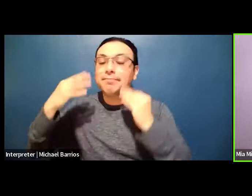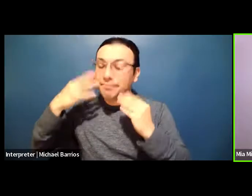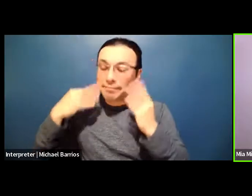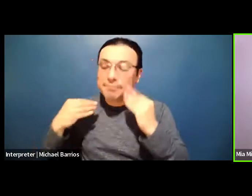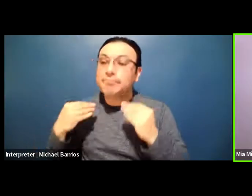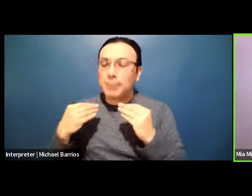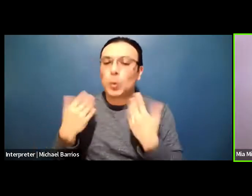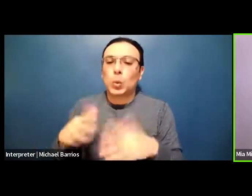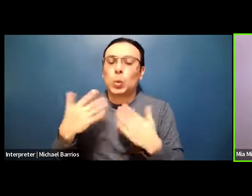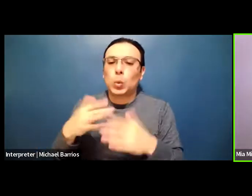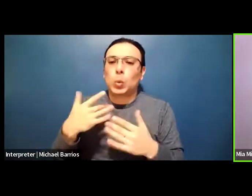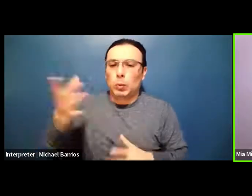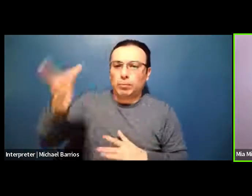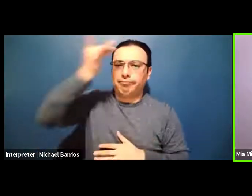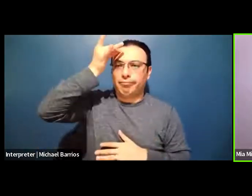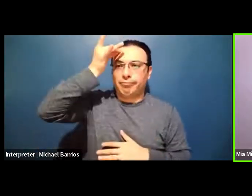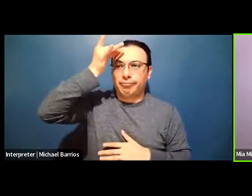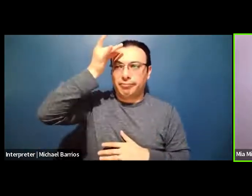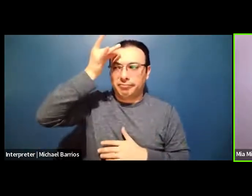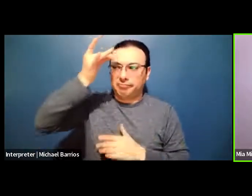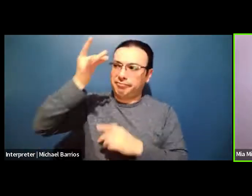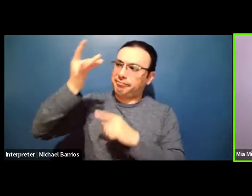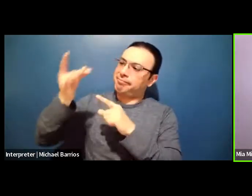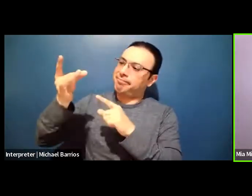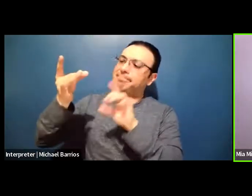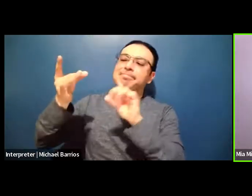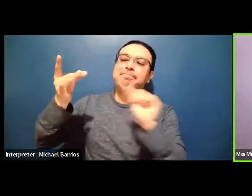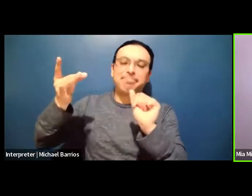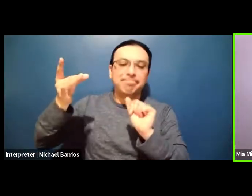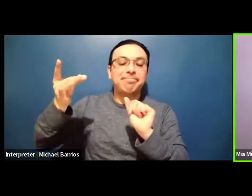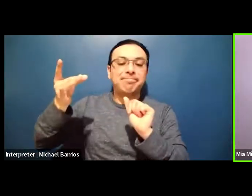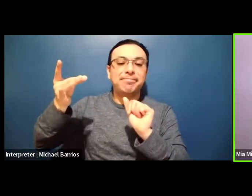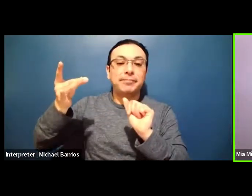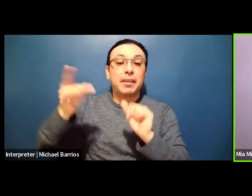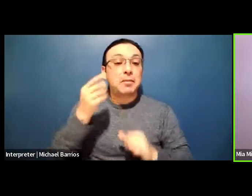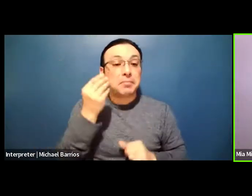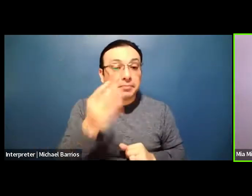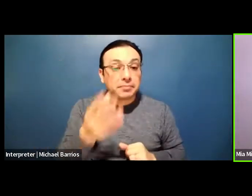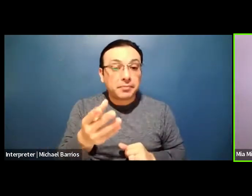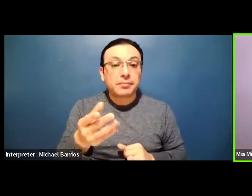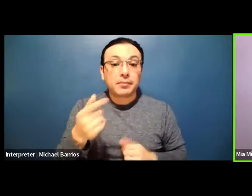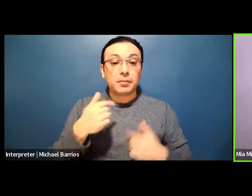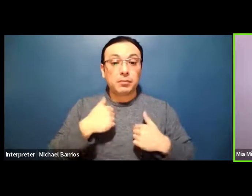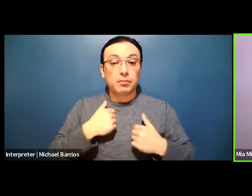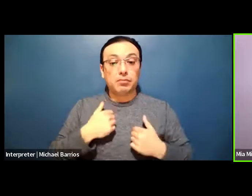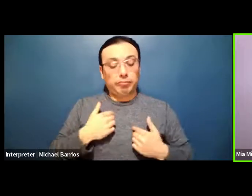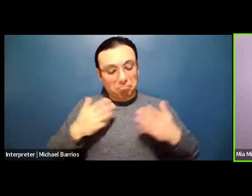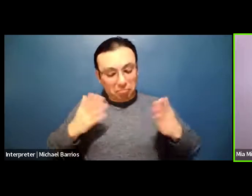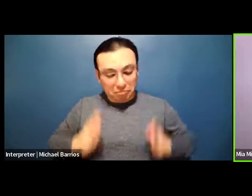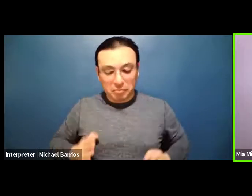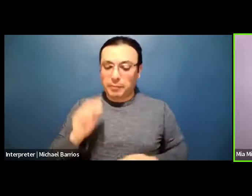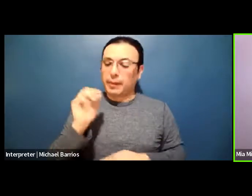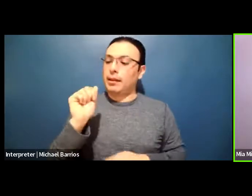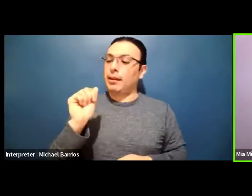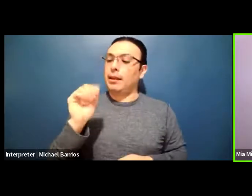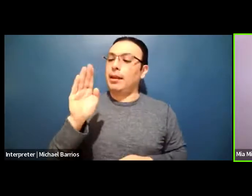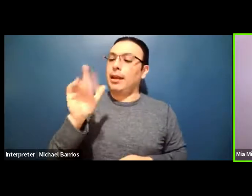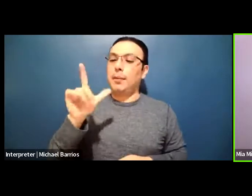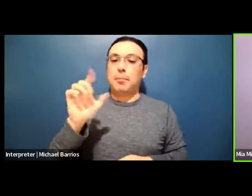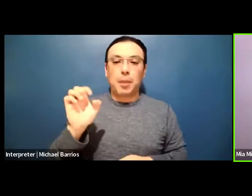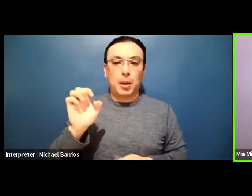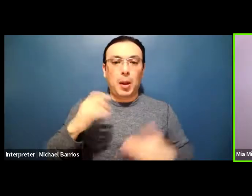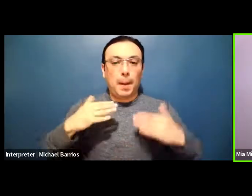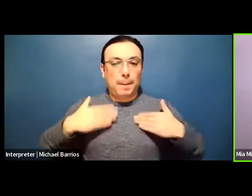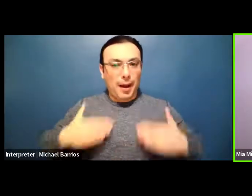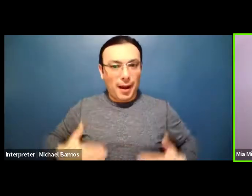disability. In short, I have never understood myself to be able-bodied or abled. I've